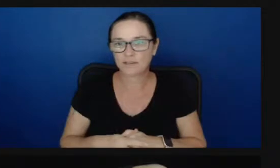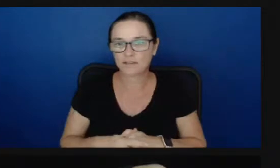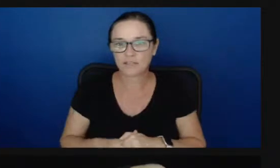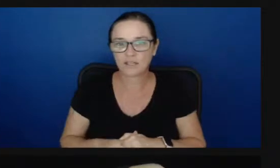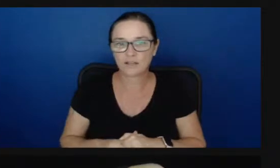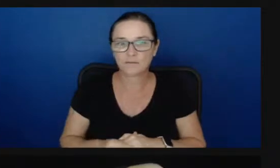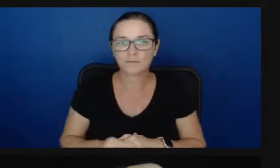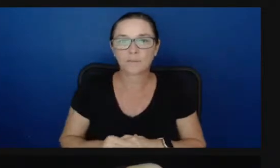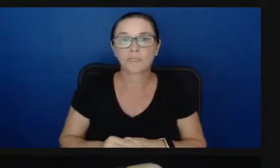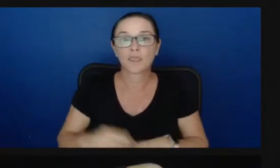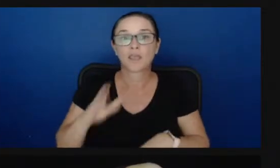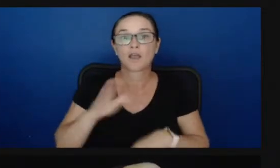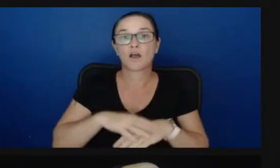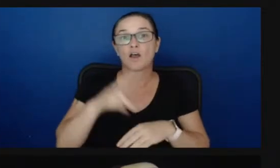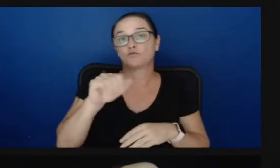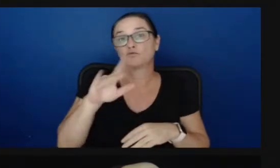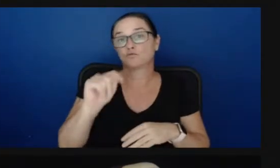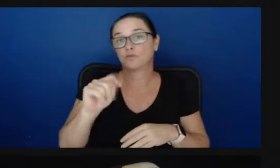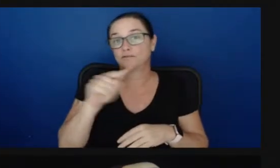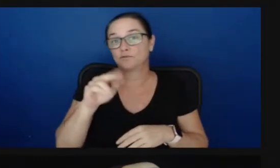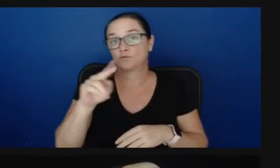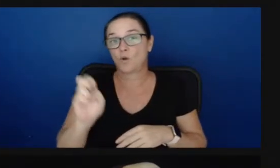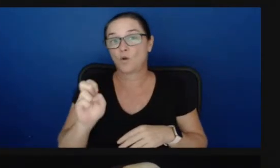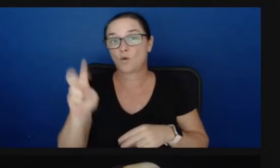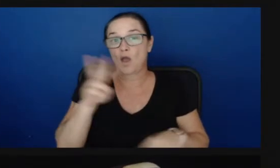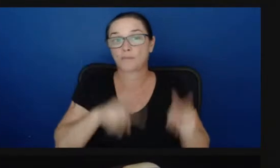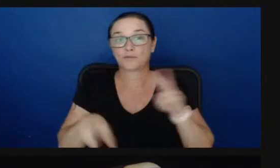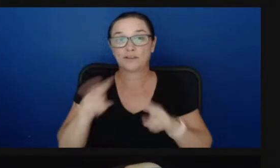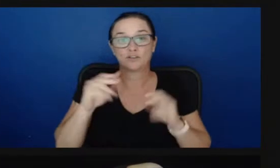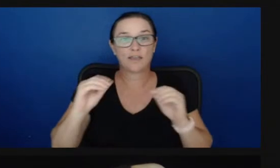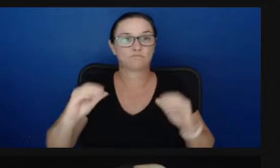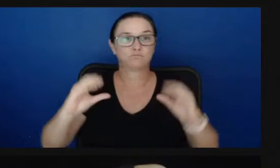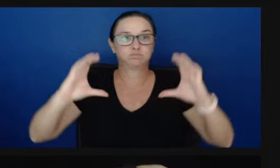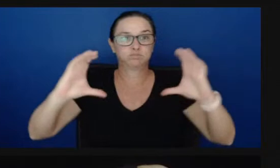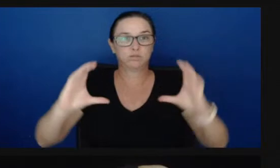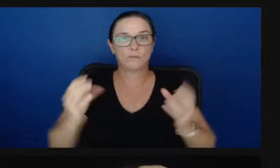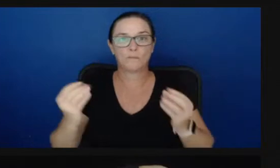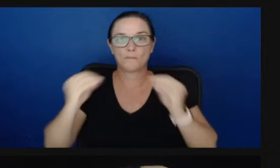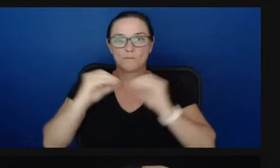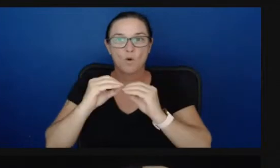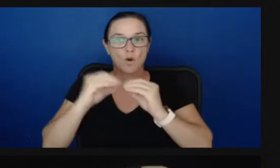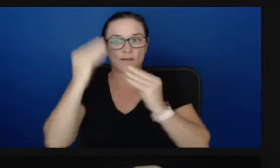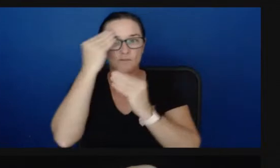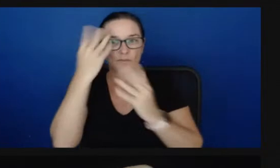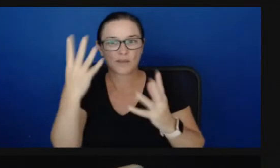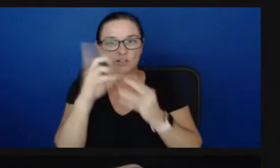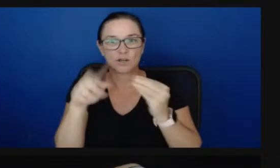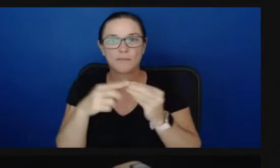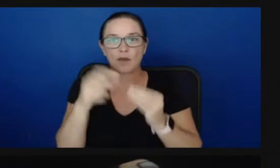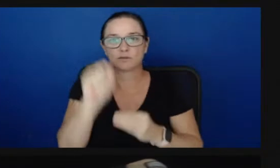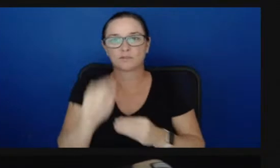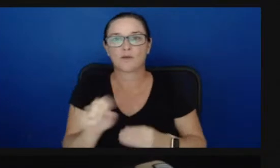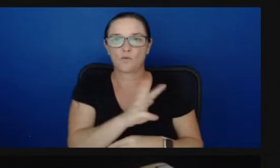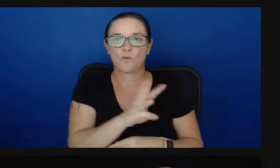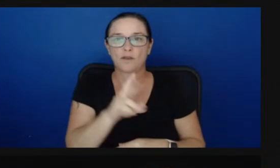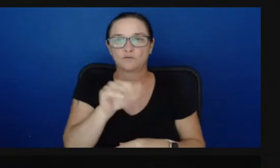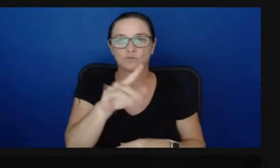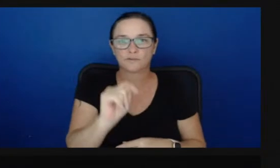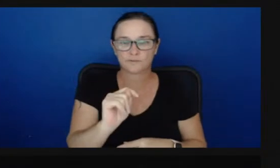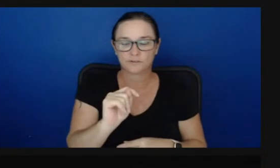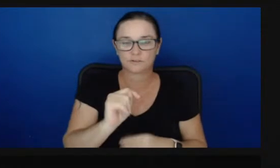On the Rift Zone observations, this has been expanded with the new text about the Southwest Rift. They